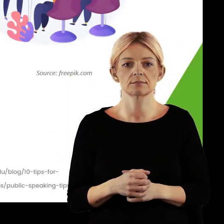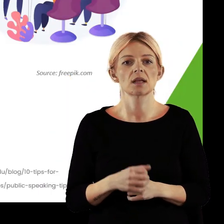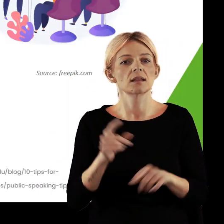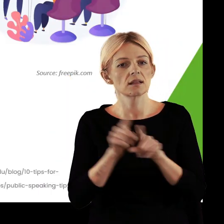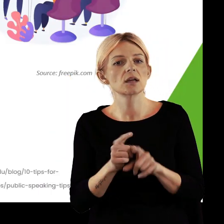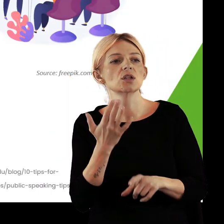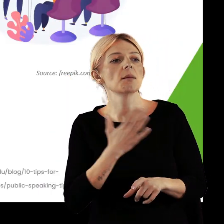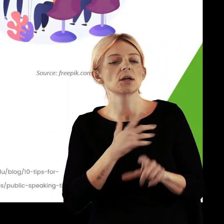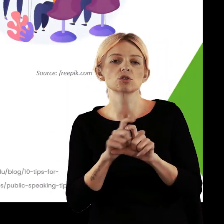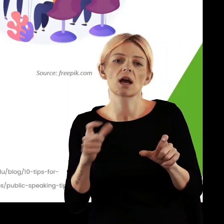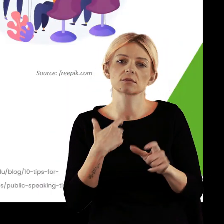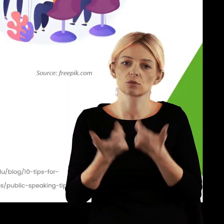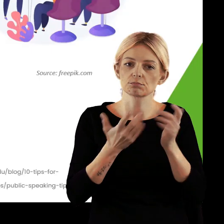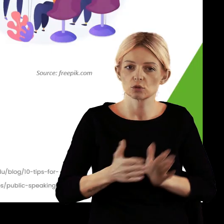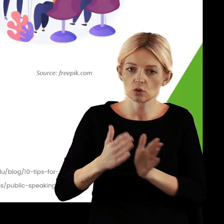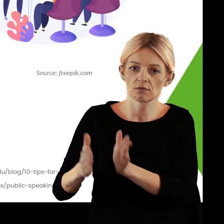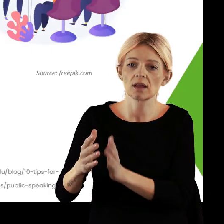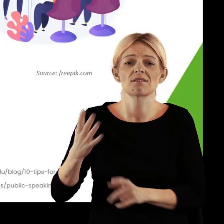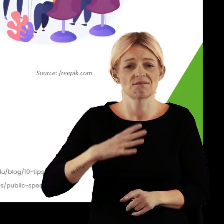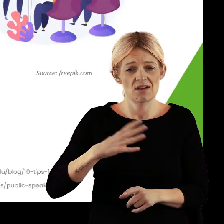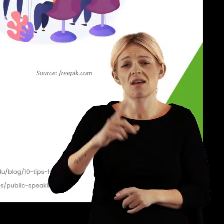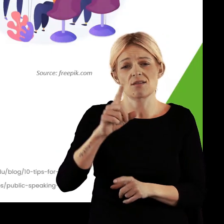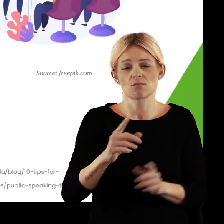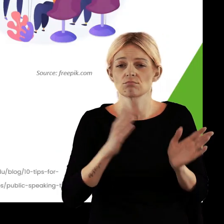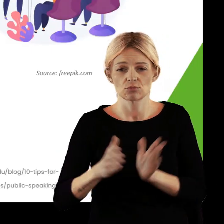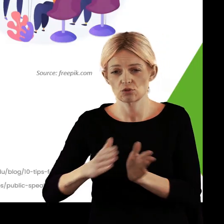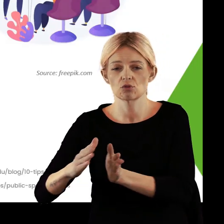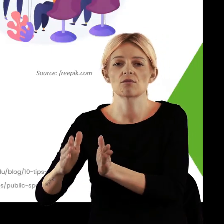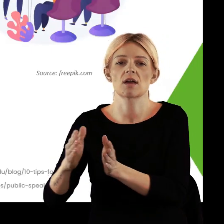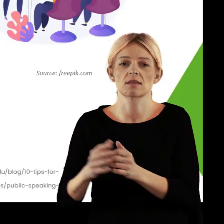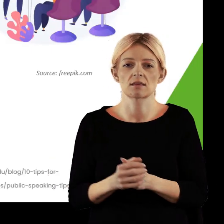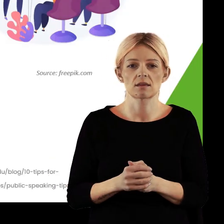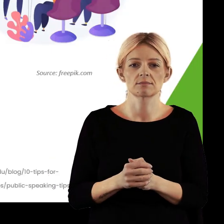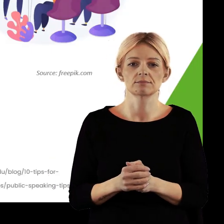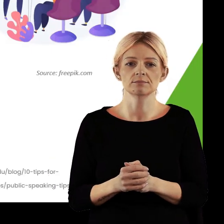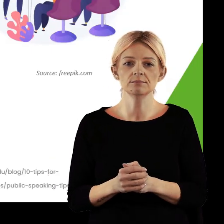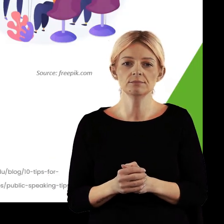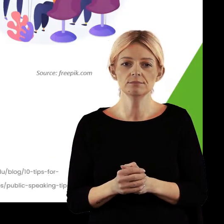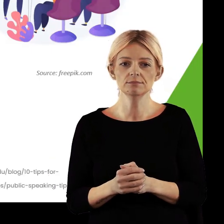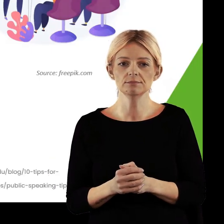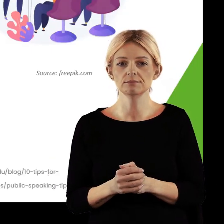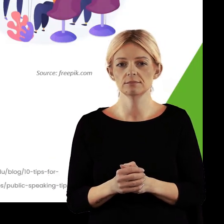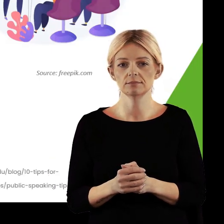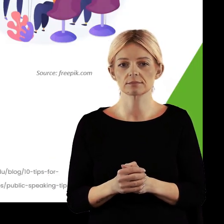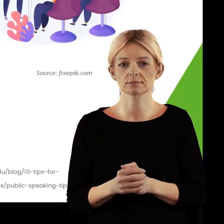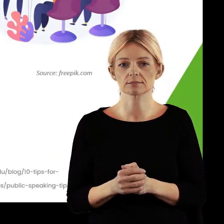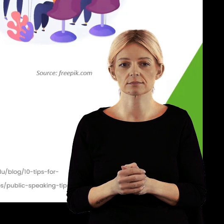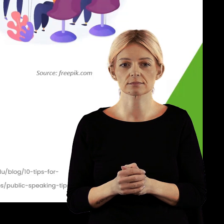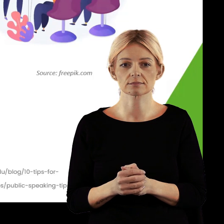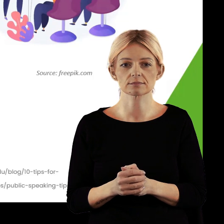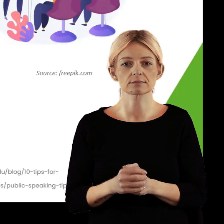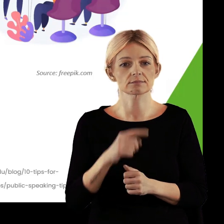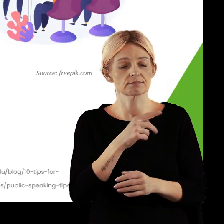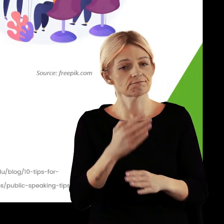your company or organization, or a familiar place? Consider how the venue is equipped and whether